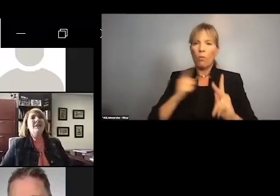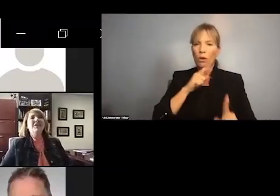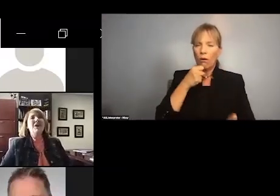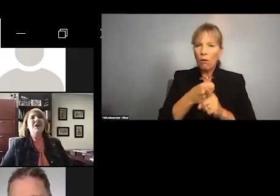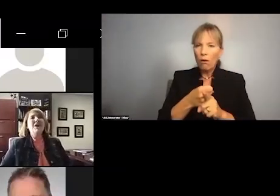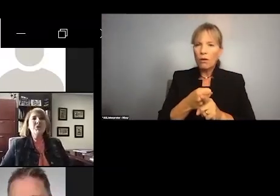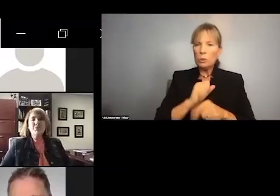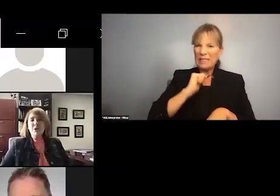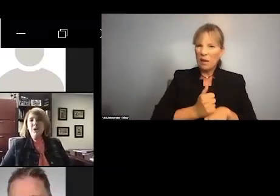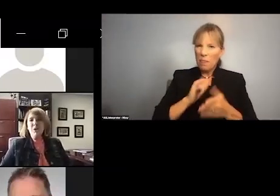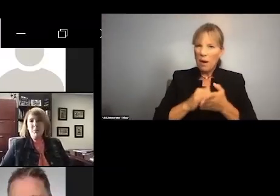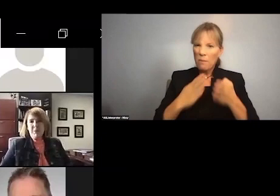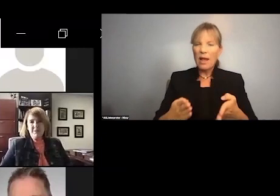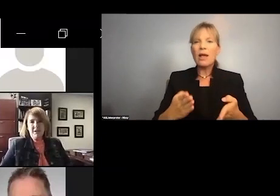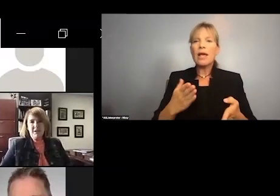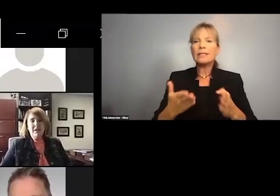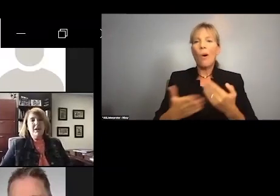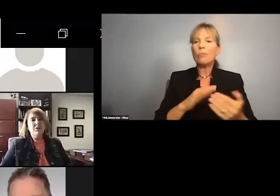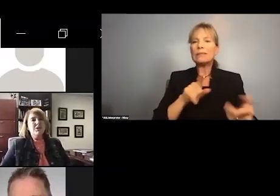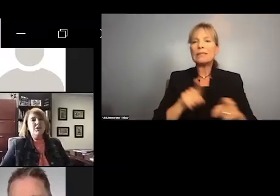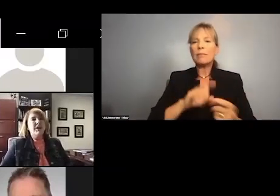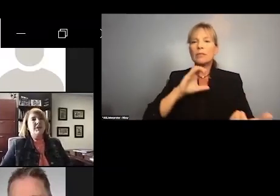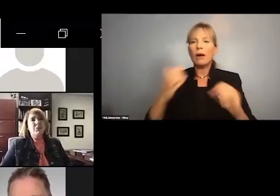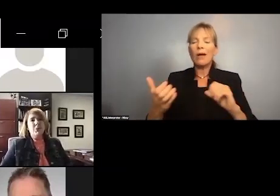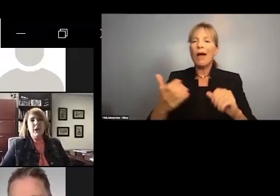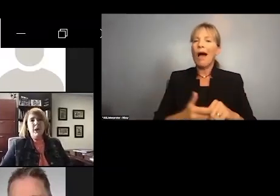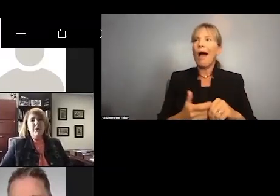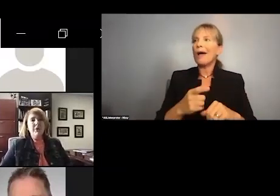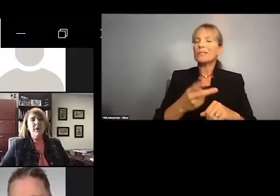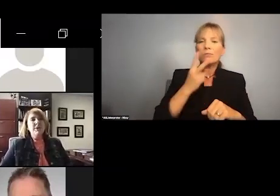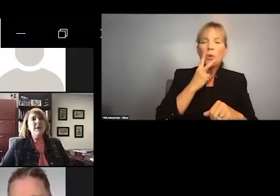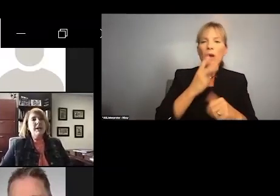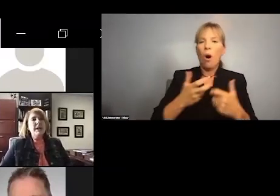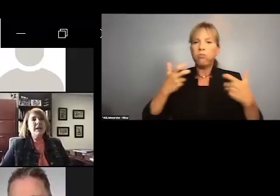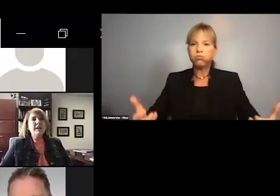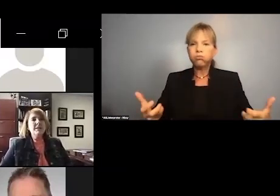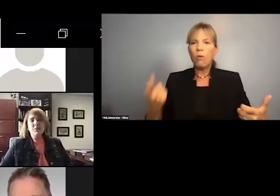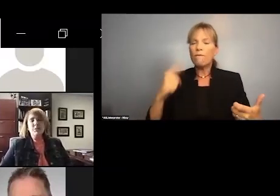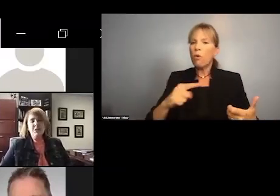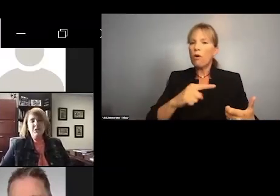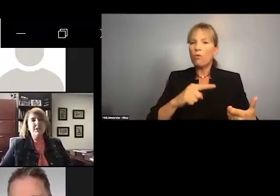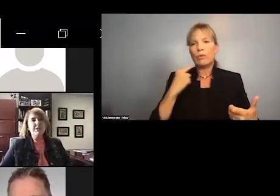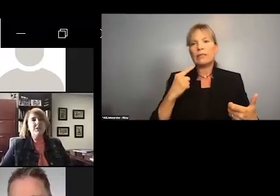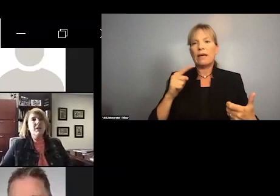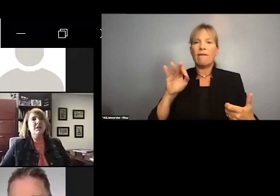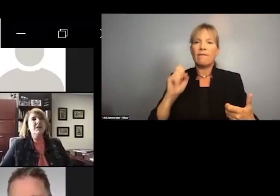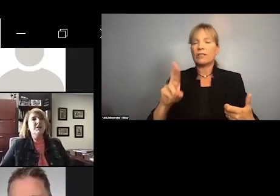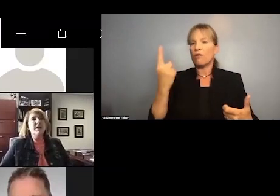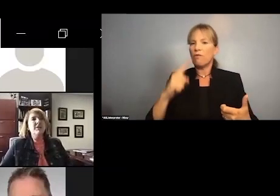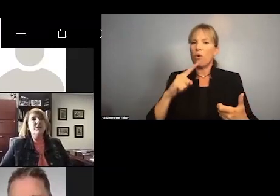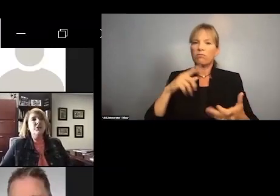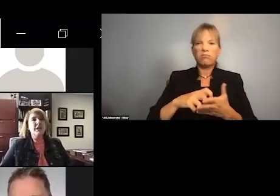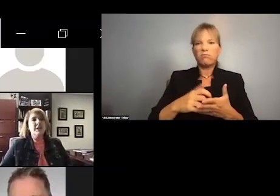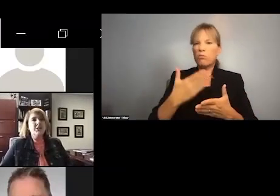this way, that it's comparable to smoking or obesity as a risk factor for poor health. So meta-analyses, which are studies